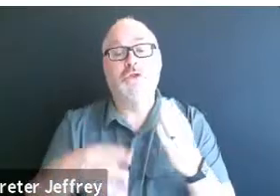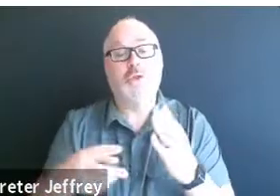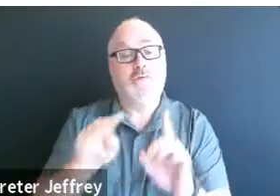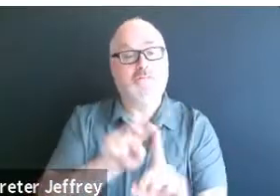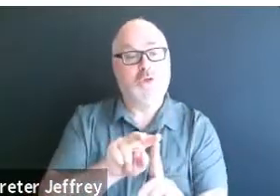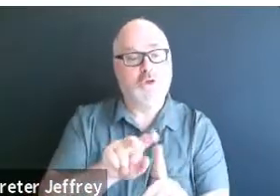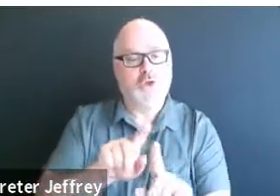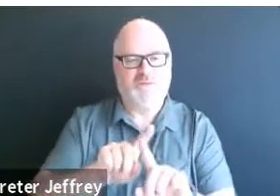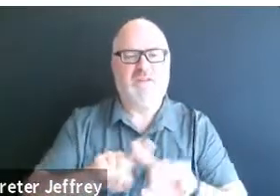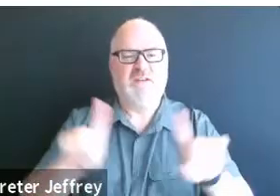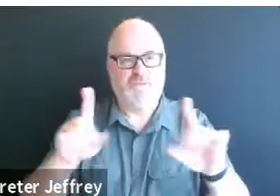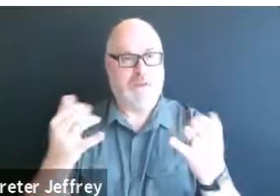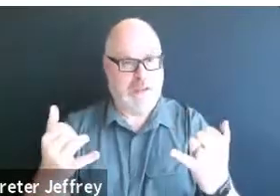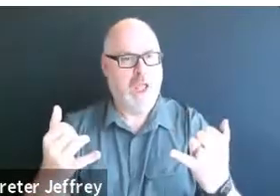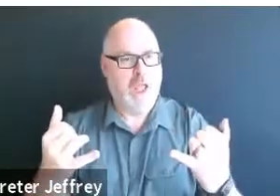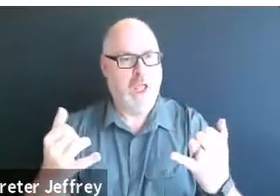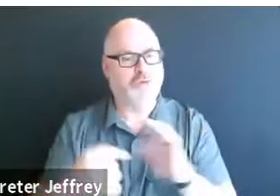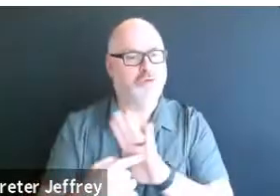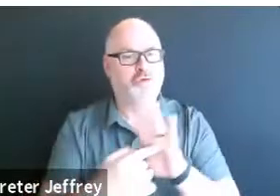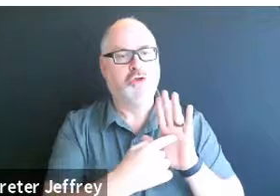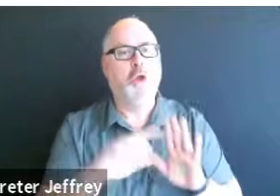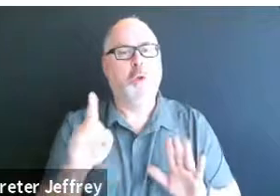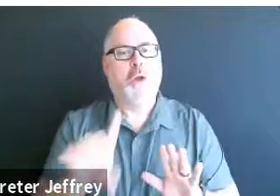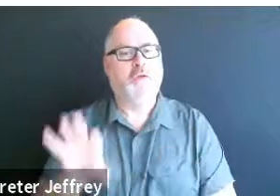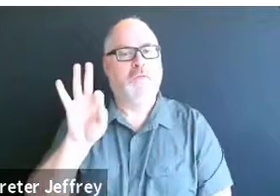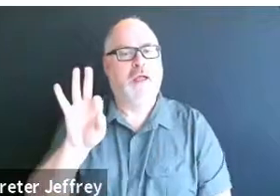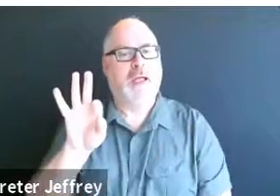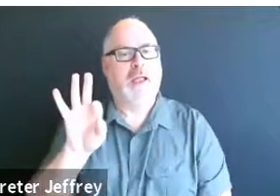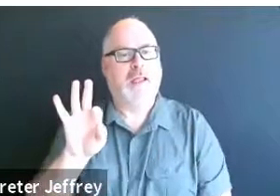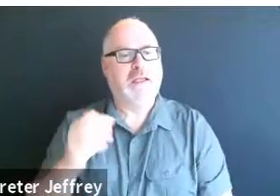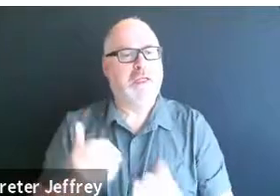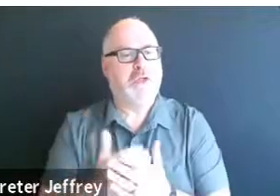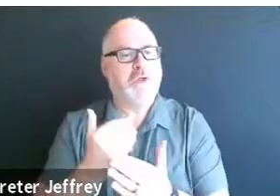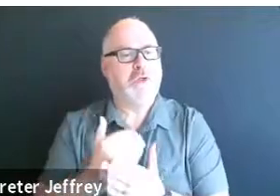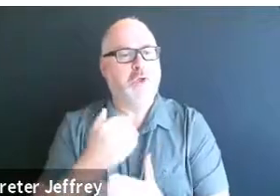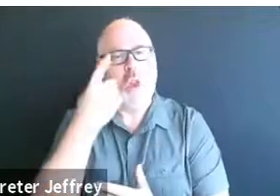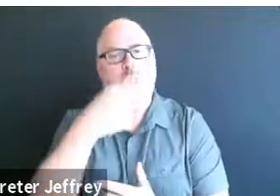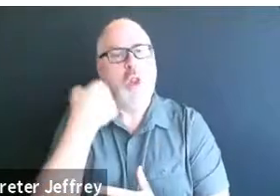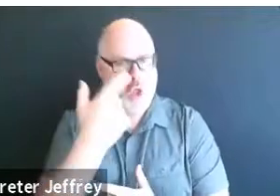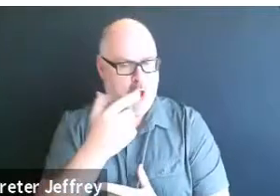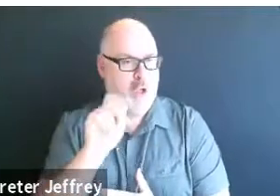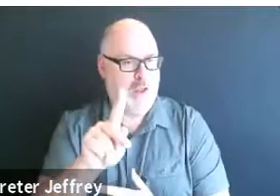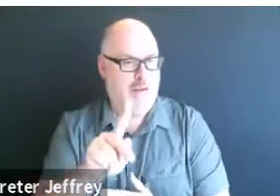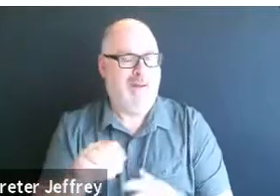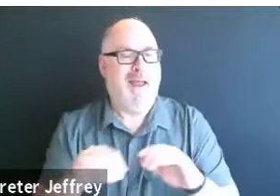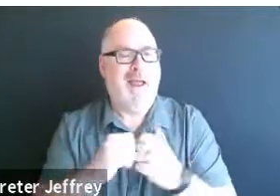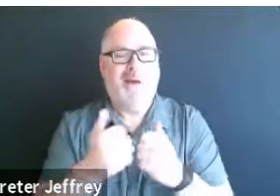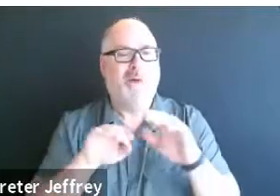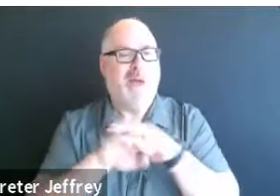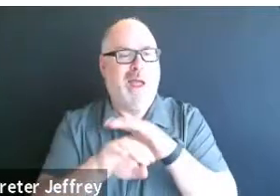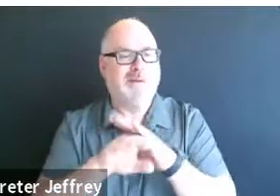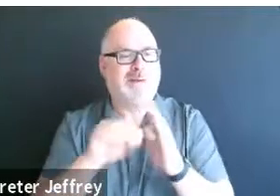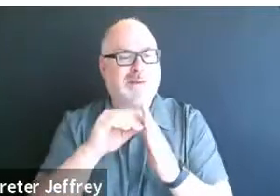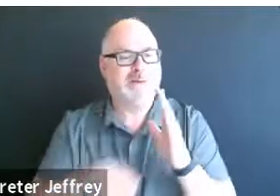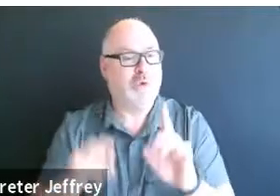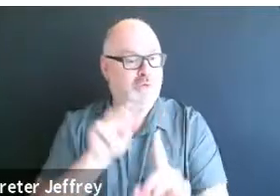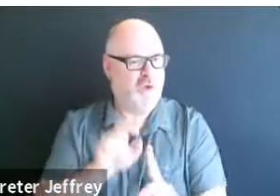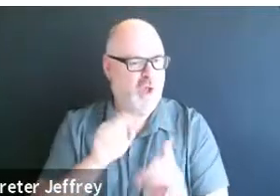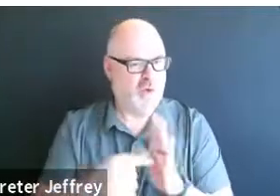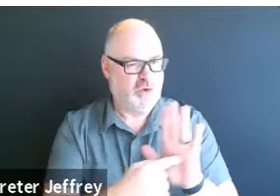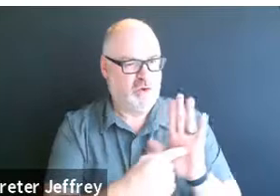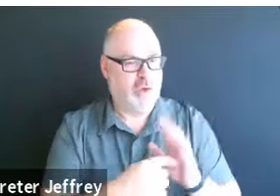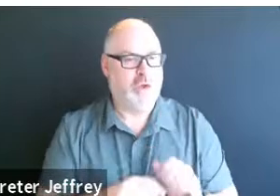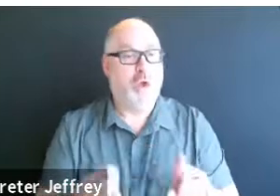has changed a bit. I will show you where that has changed and how you can still access what your students would be able to see.